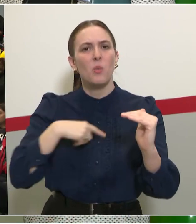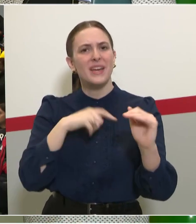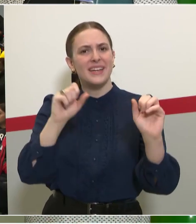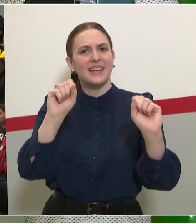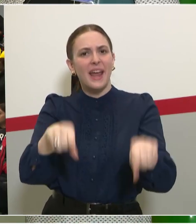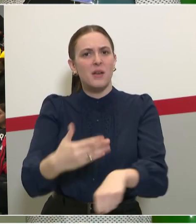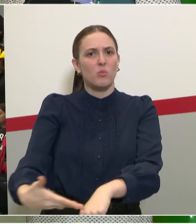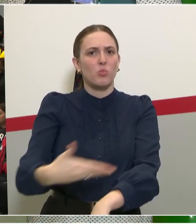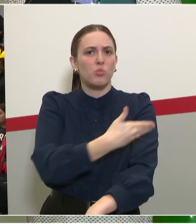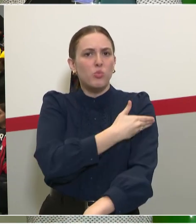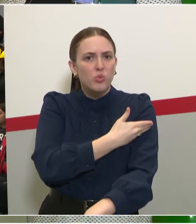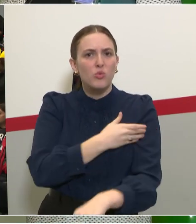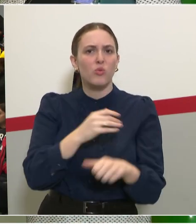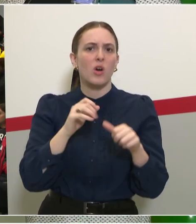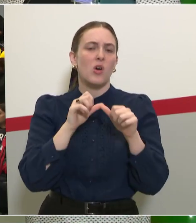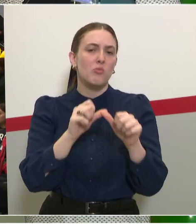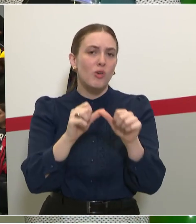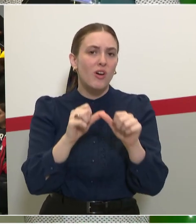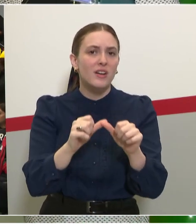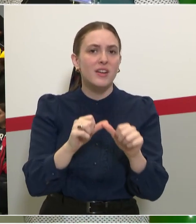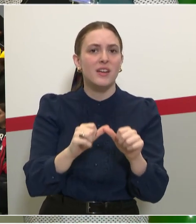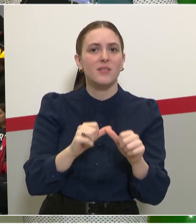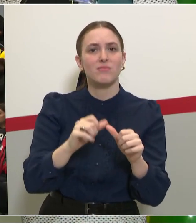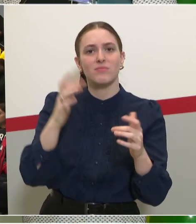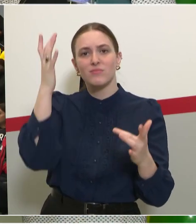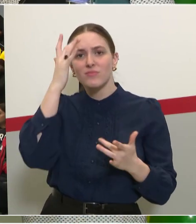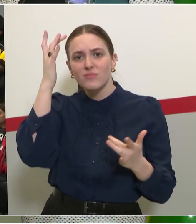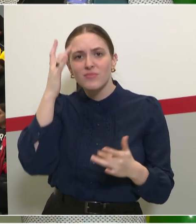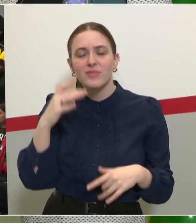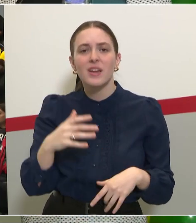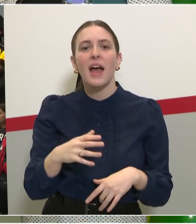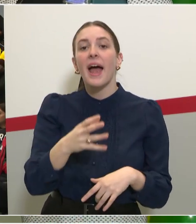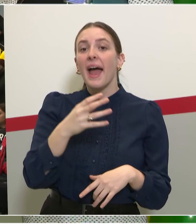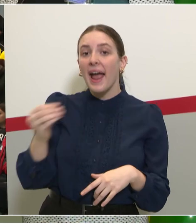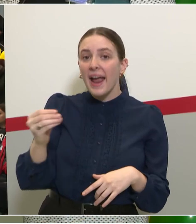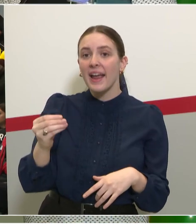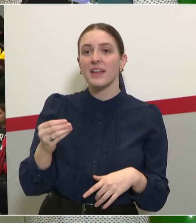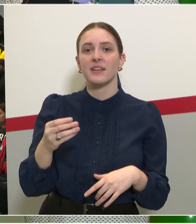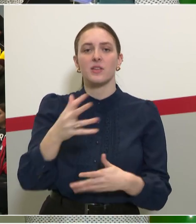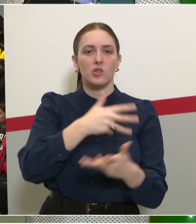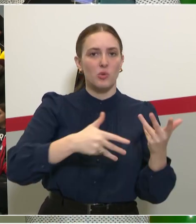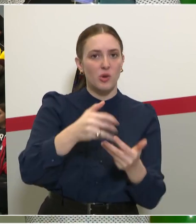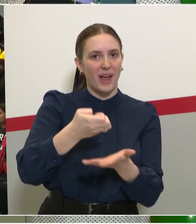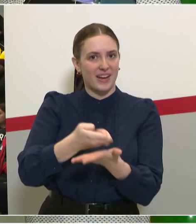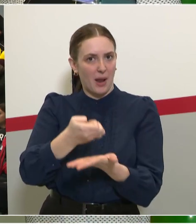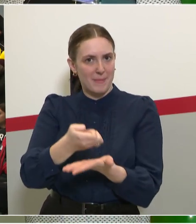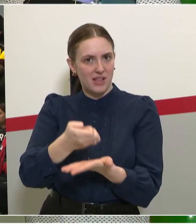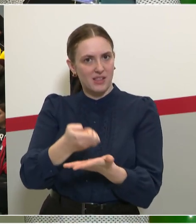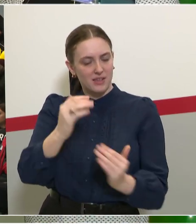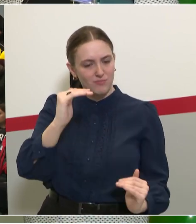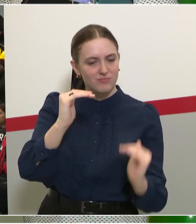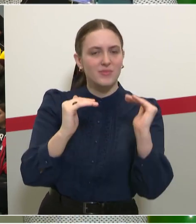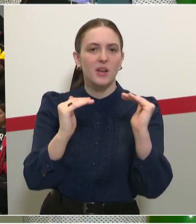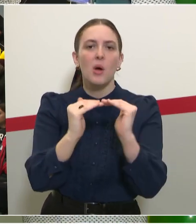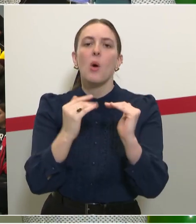chronic conditions medically and socioeconomically,